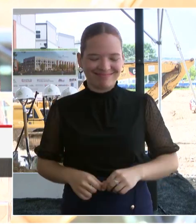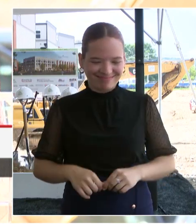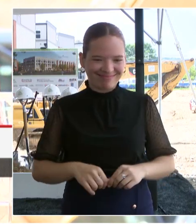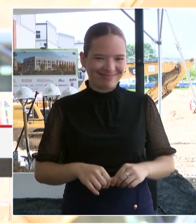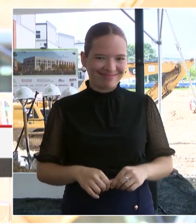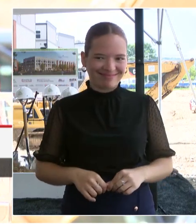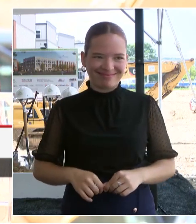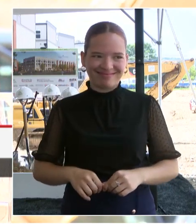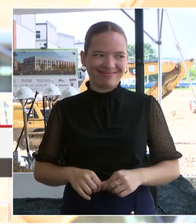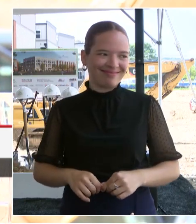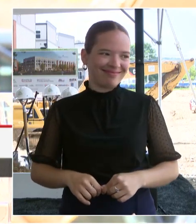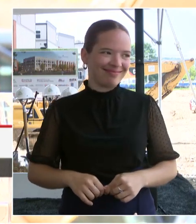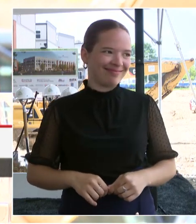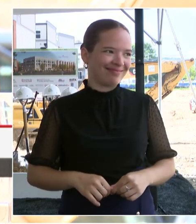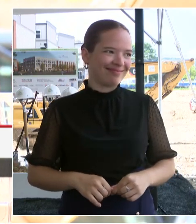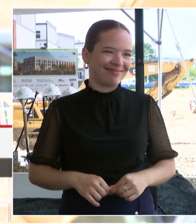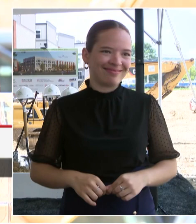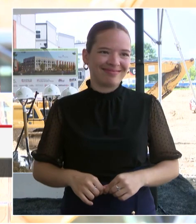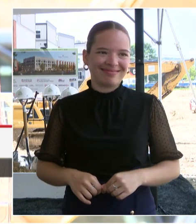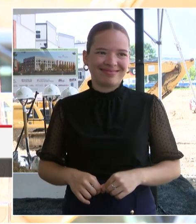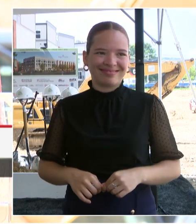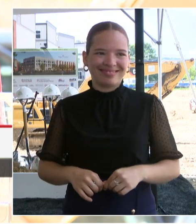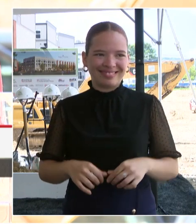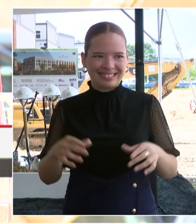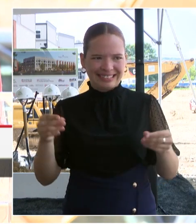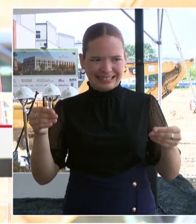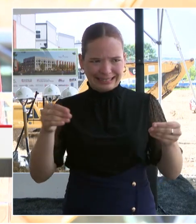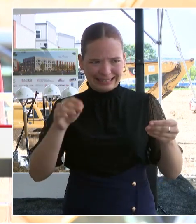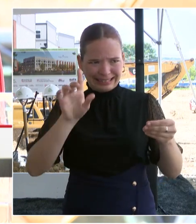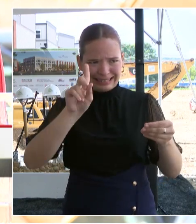So savvy, I don't know what I'm doing, huh?